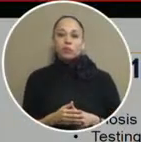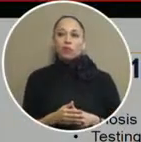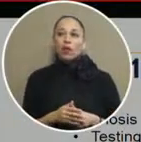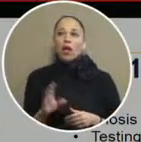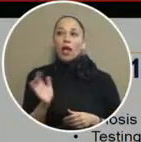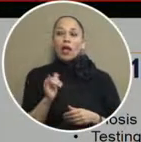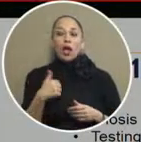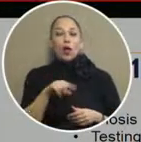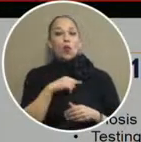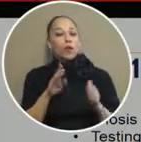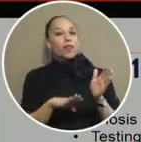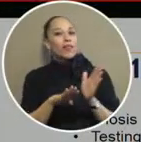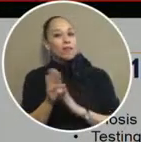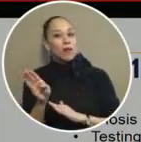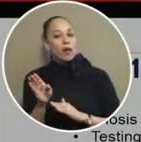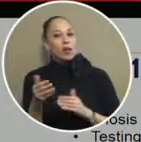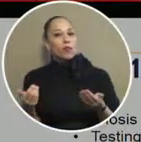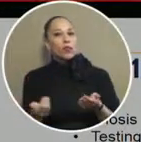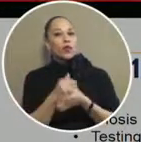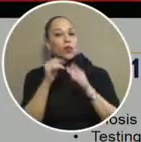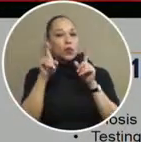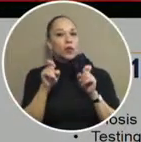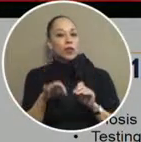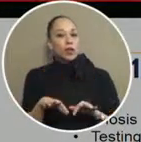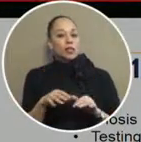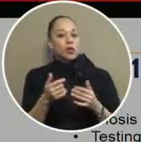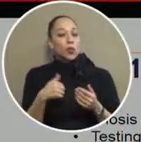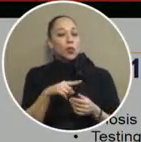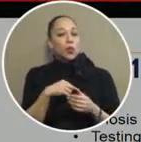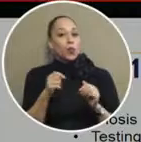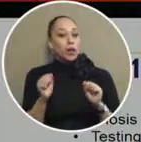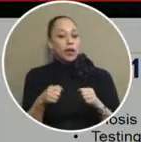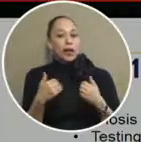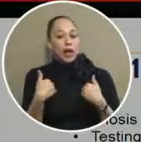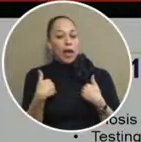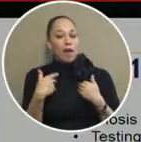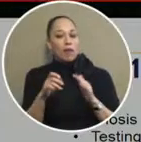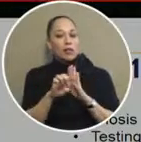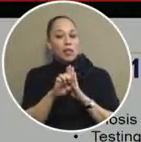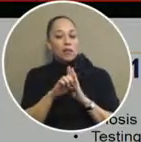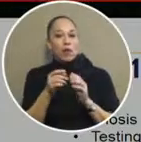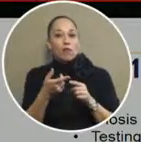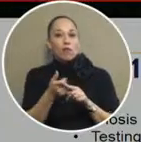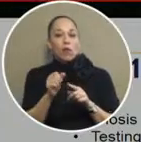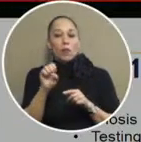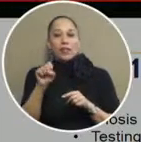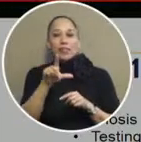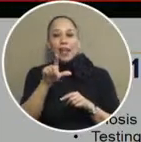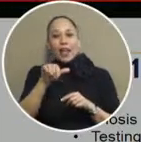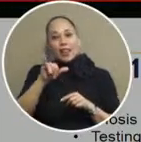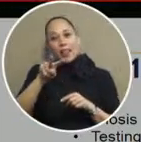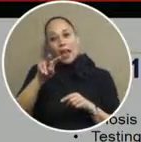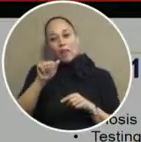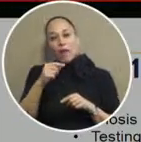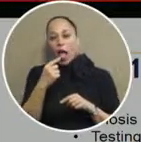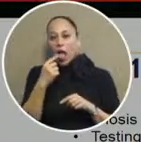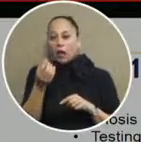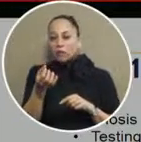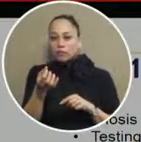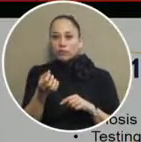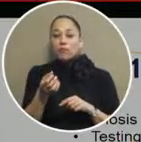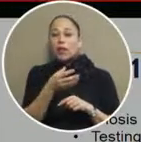As we develop new testing, we can take samples from saliva, but also in critical